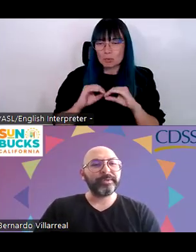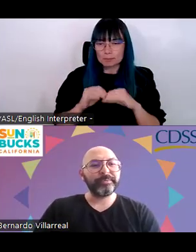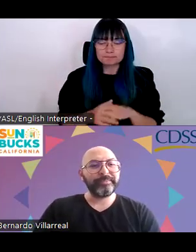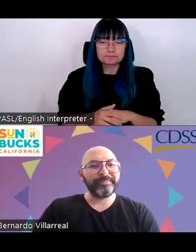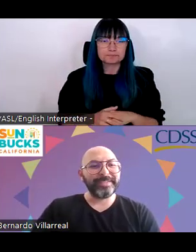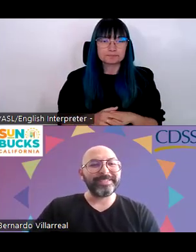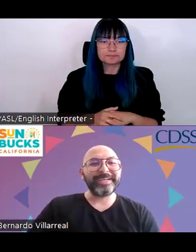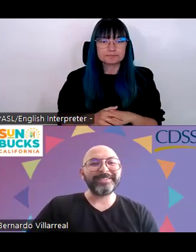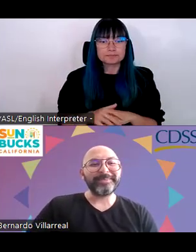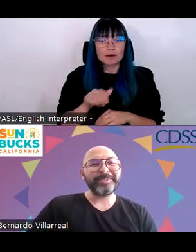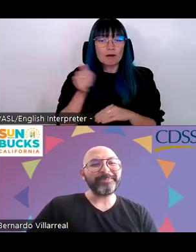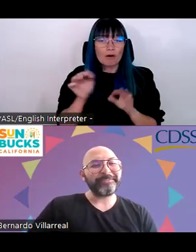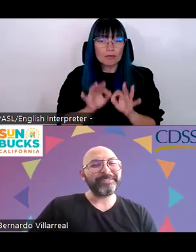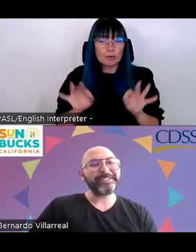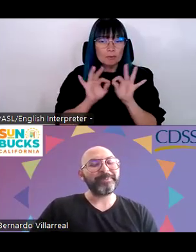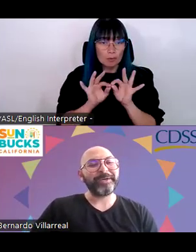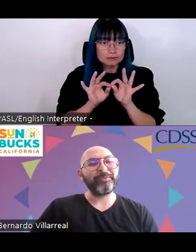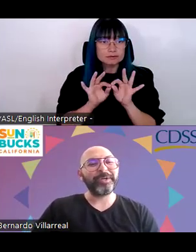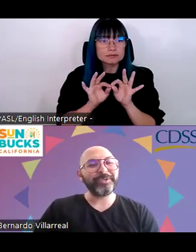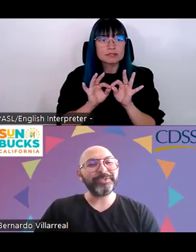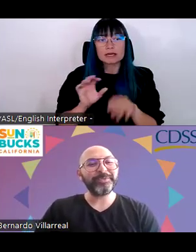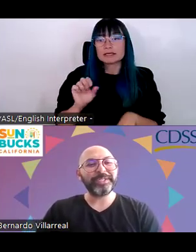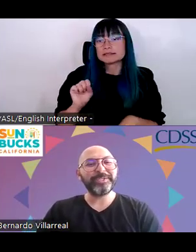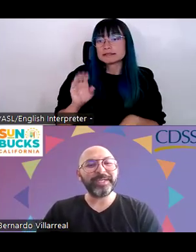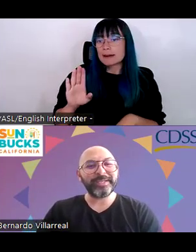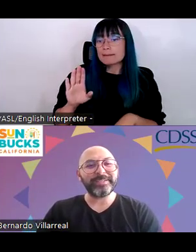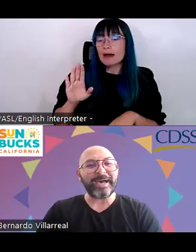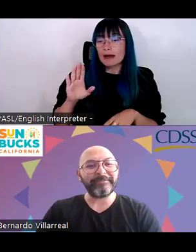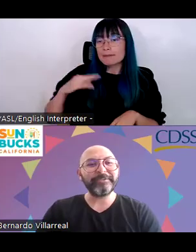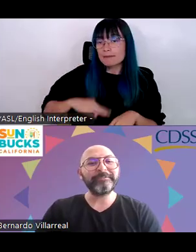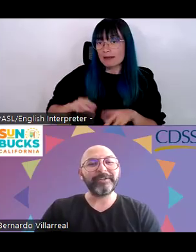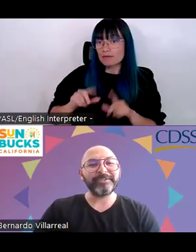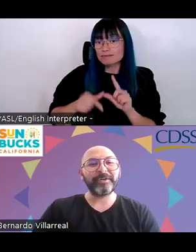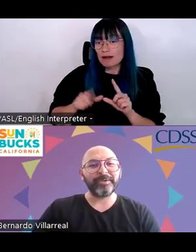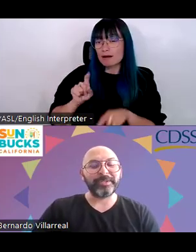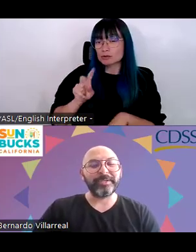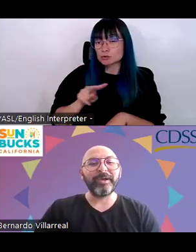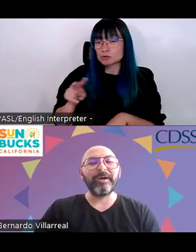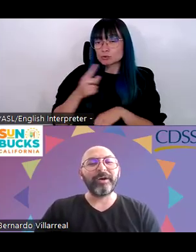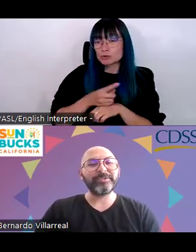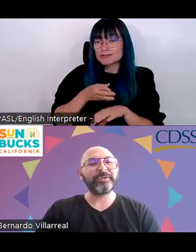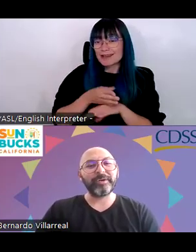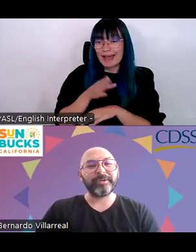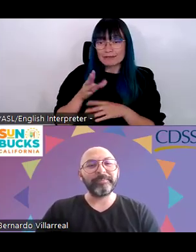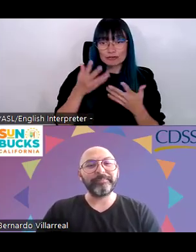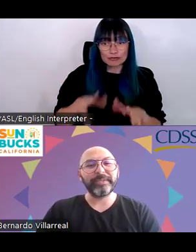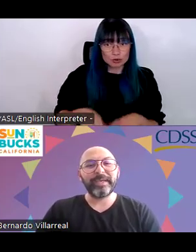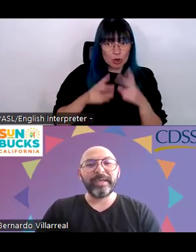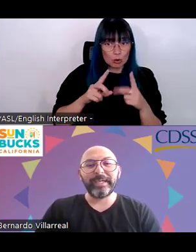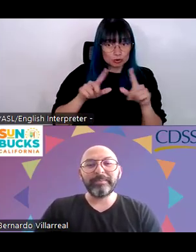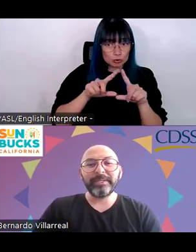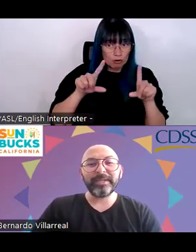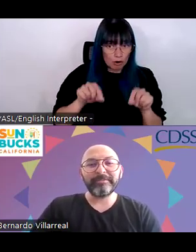Another important note is that Sunbucks benefits expire 122 days after the funds are loaded onto the